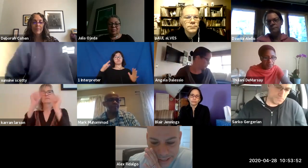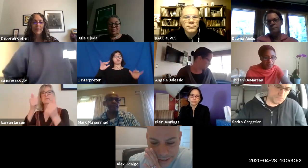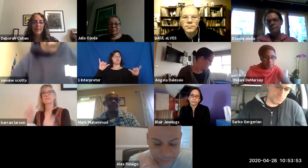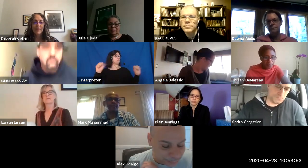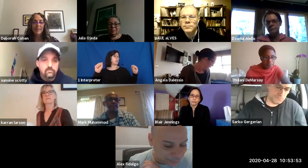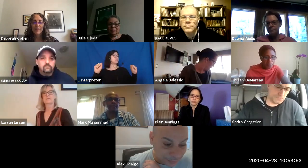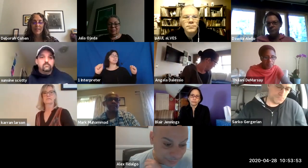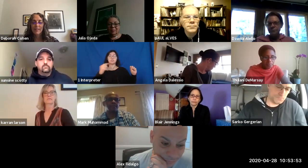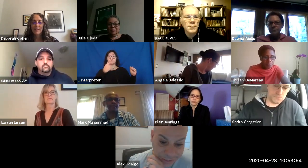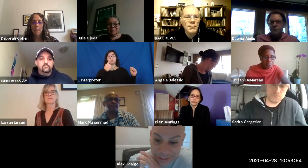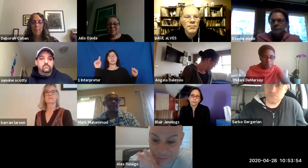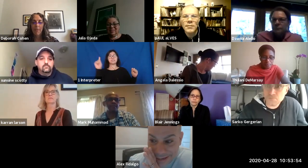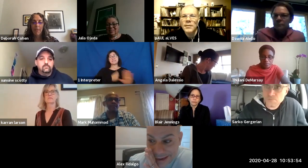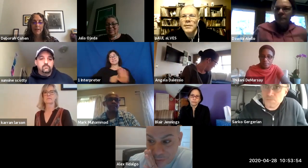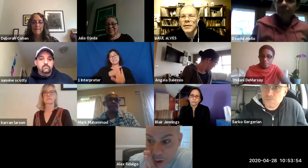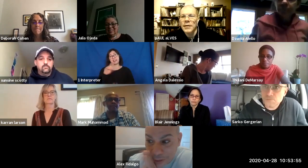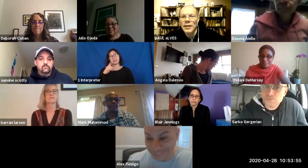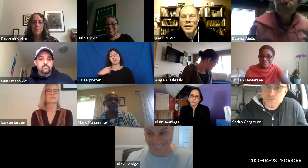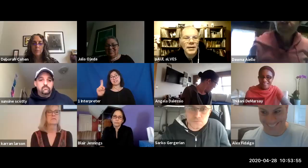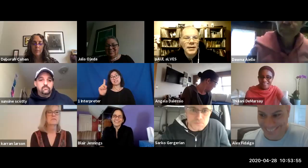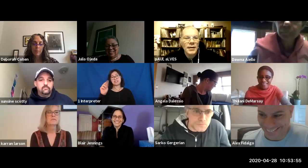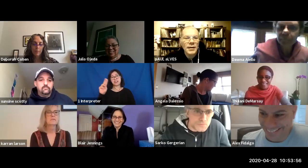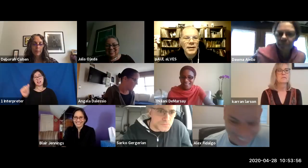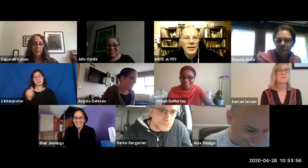sorry, Donna, for saying the name wrong.